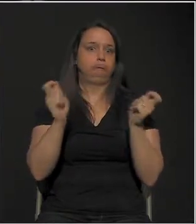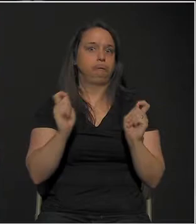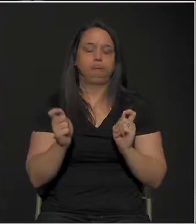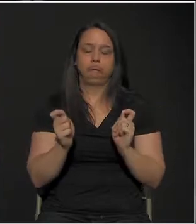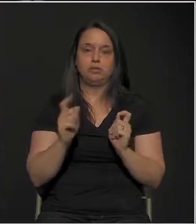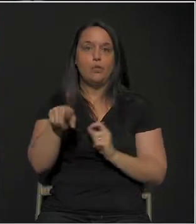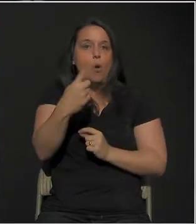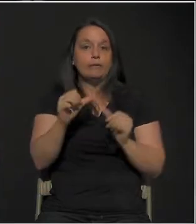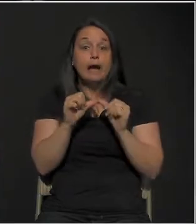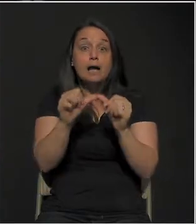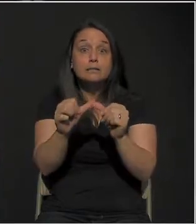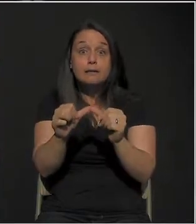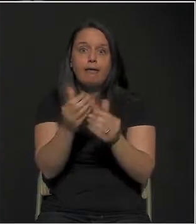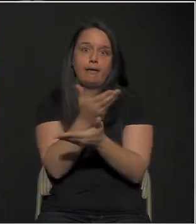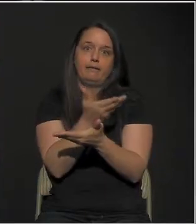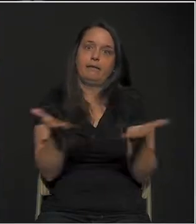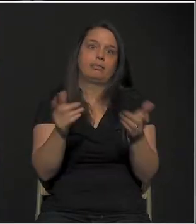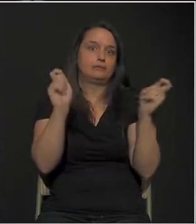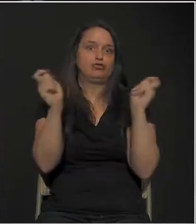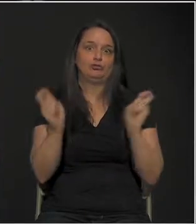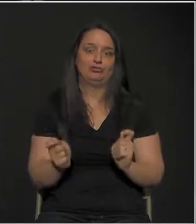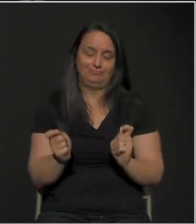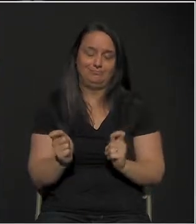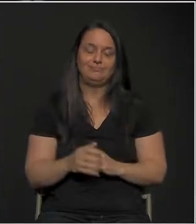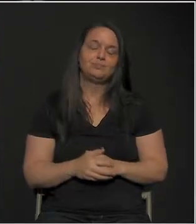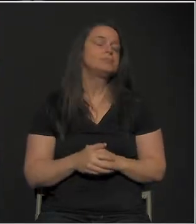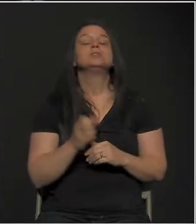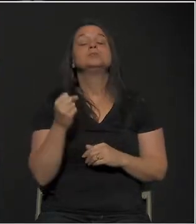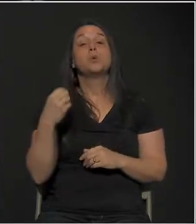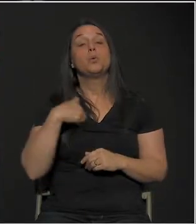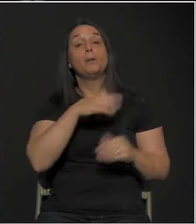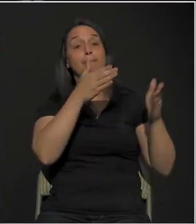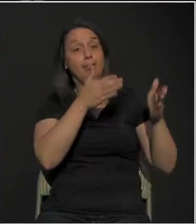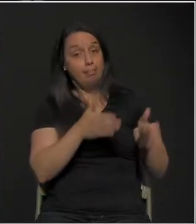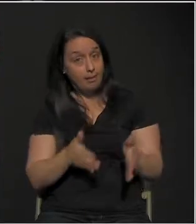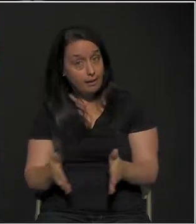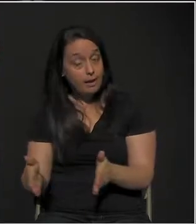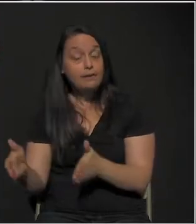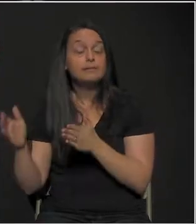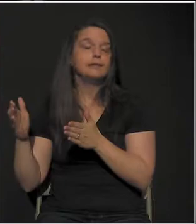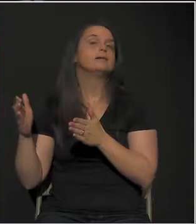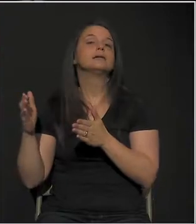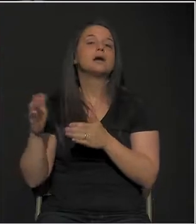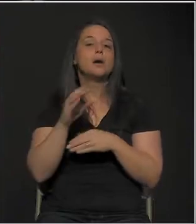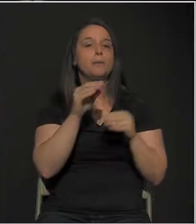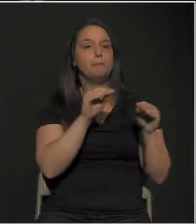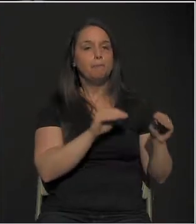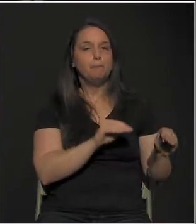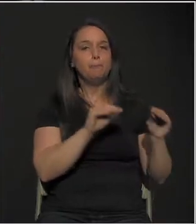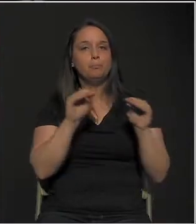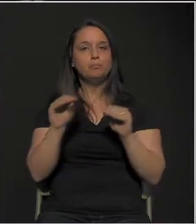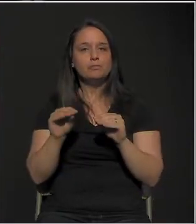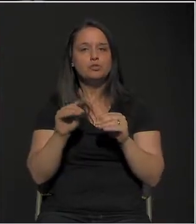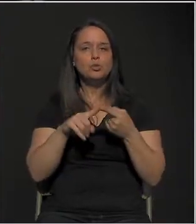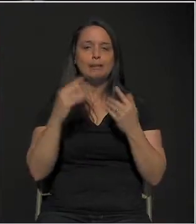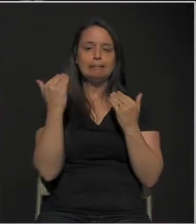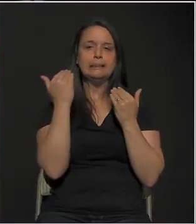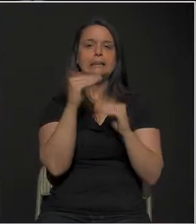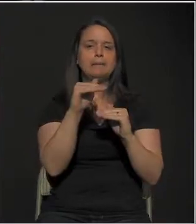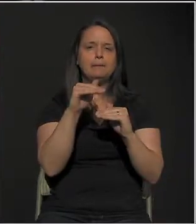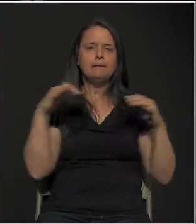changing. So we're planning on moving into a limited